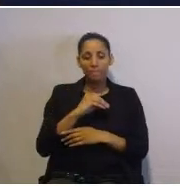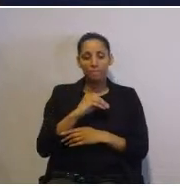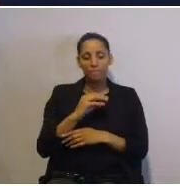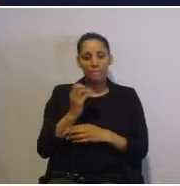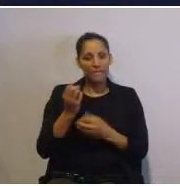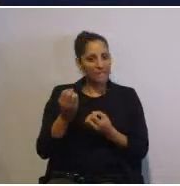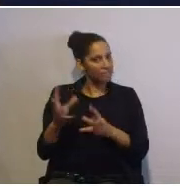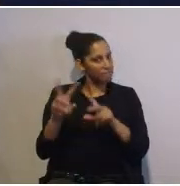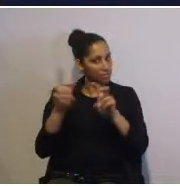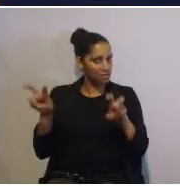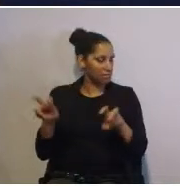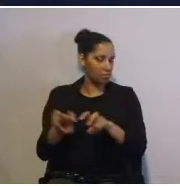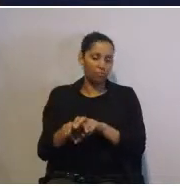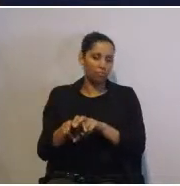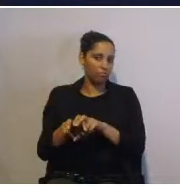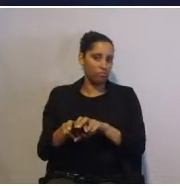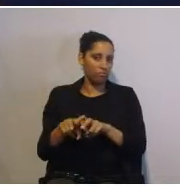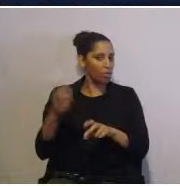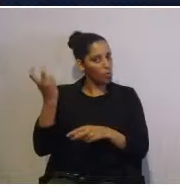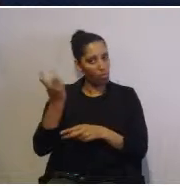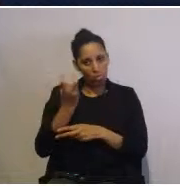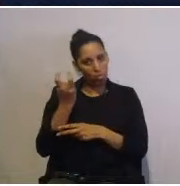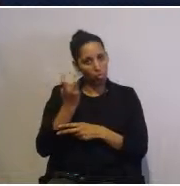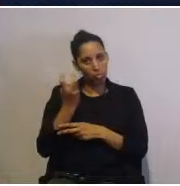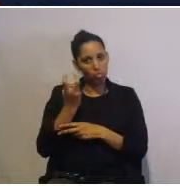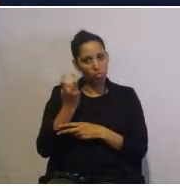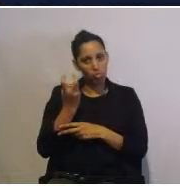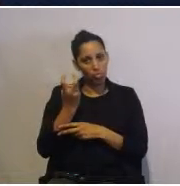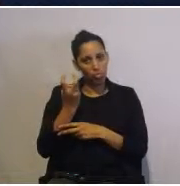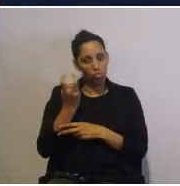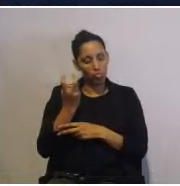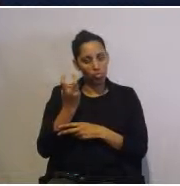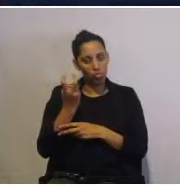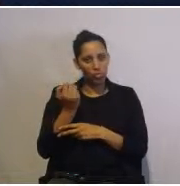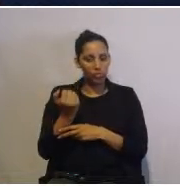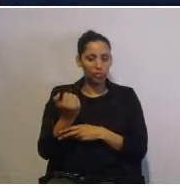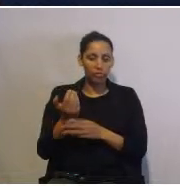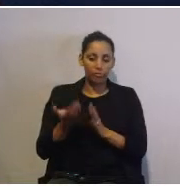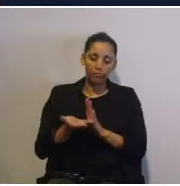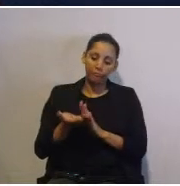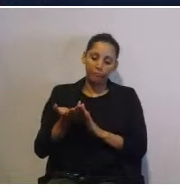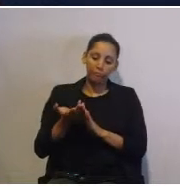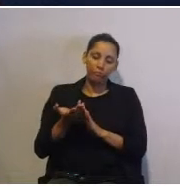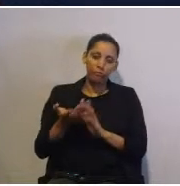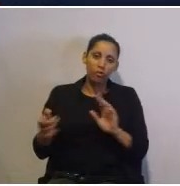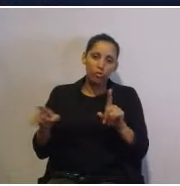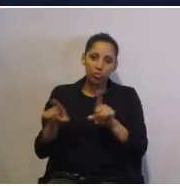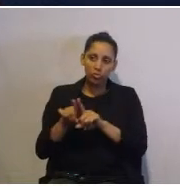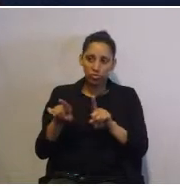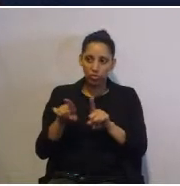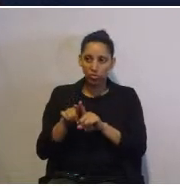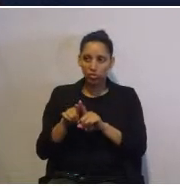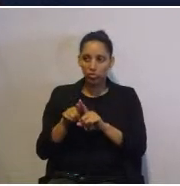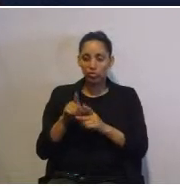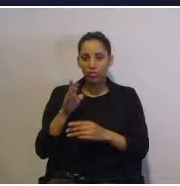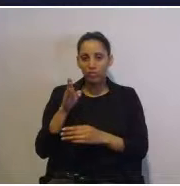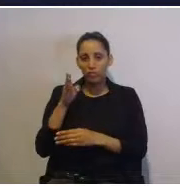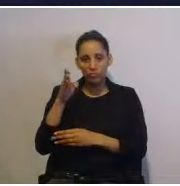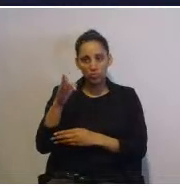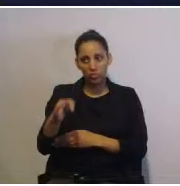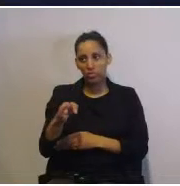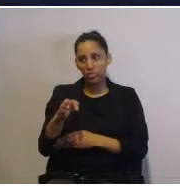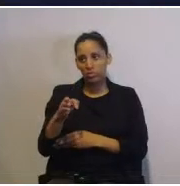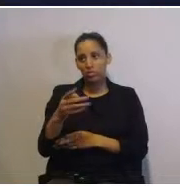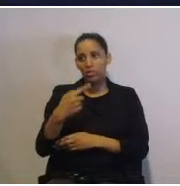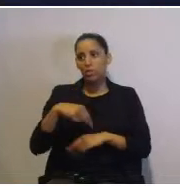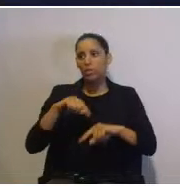ESCOM that ESCOM now wants, and that in the near future we don't